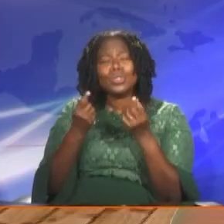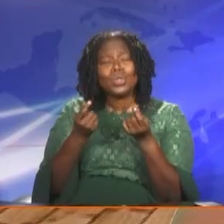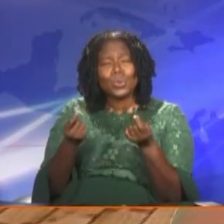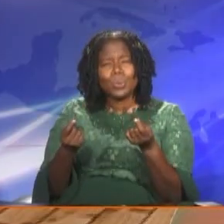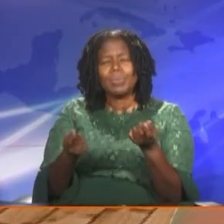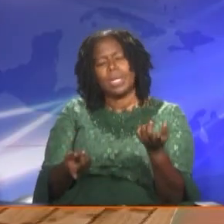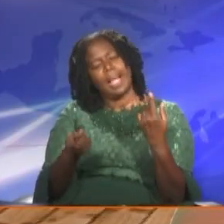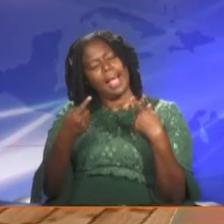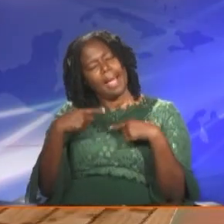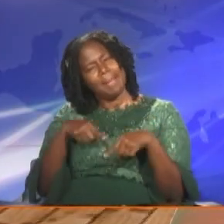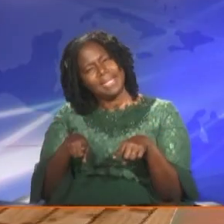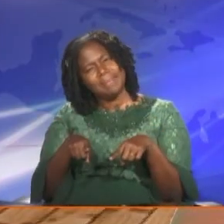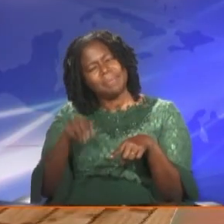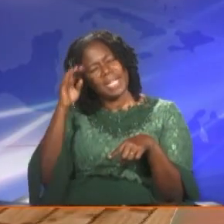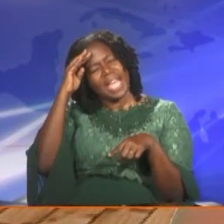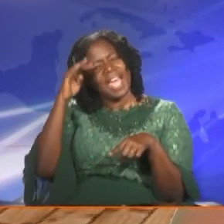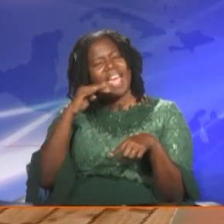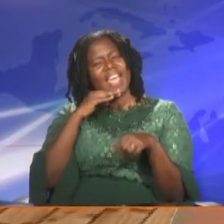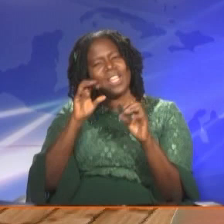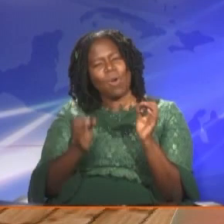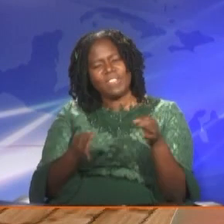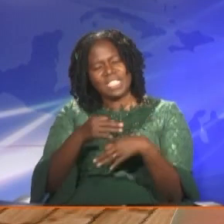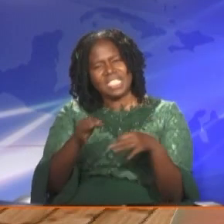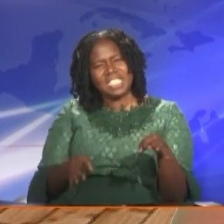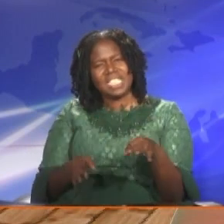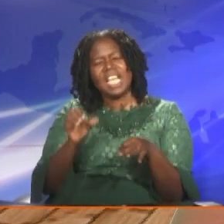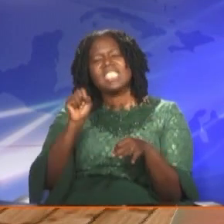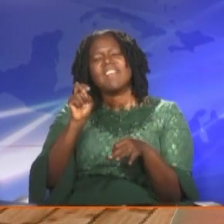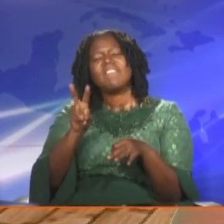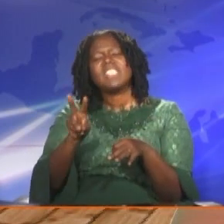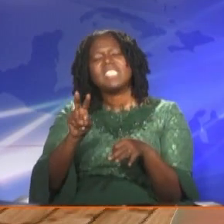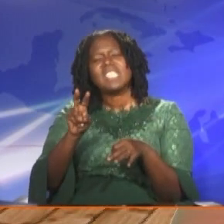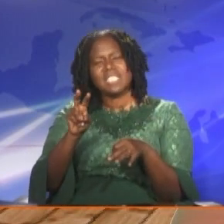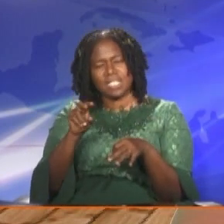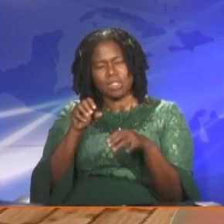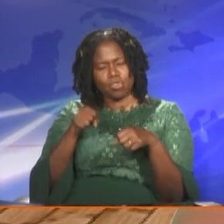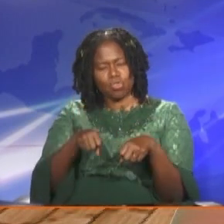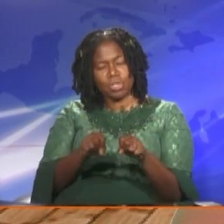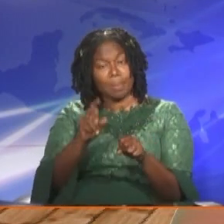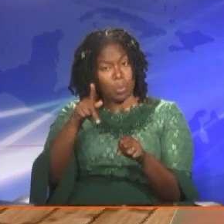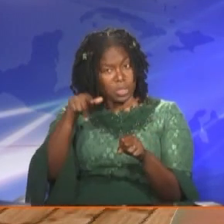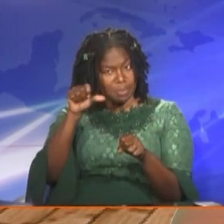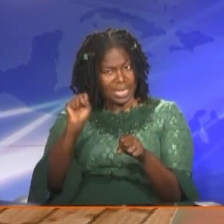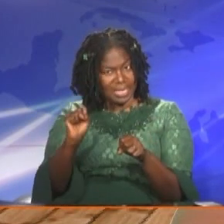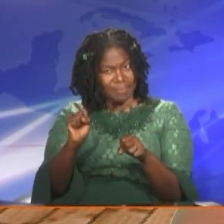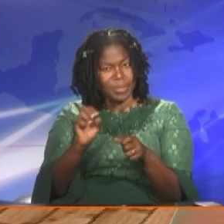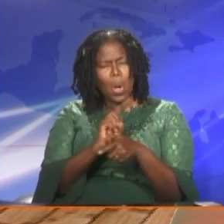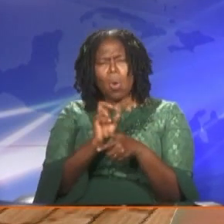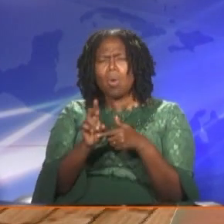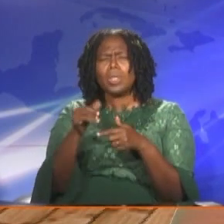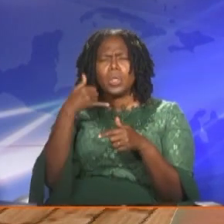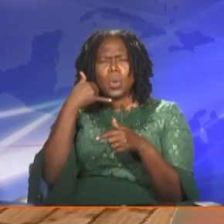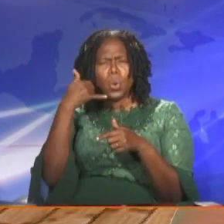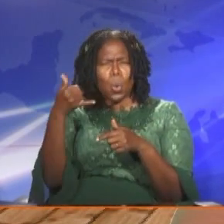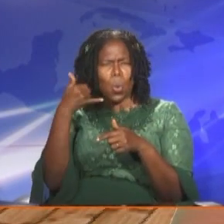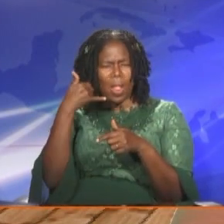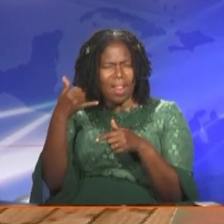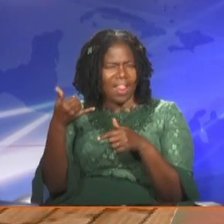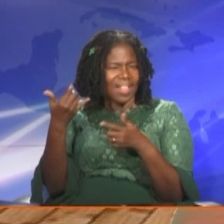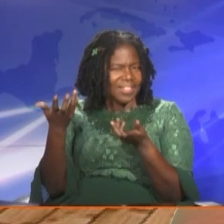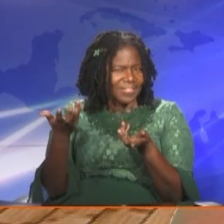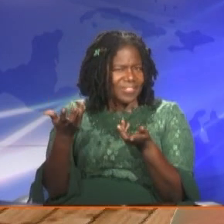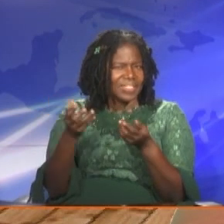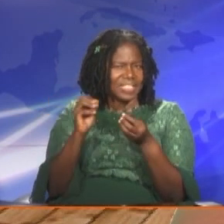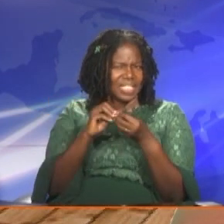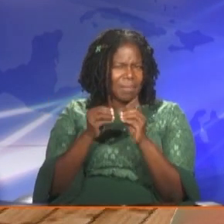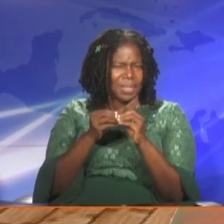in. Our head office is on St. Vincent Street, or you can call our NFS